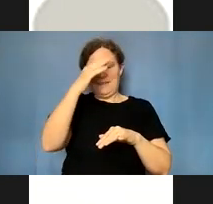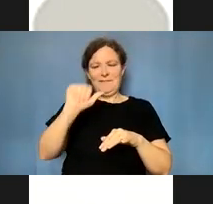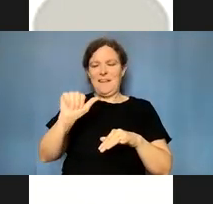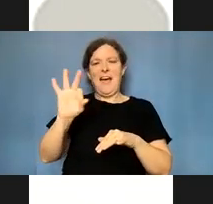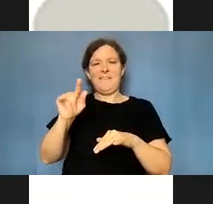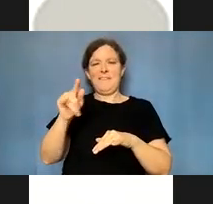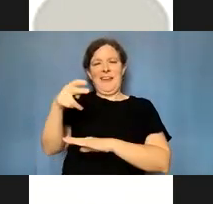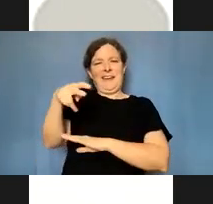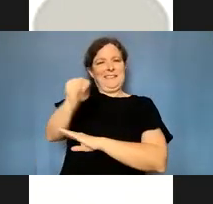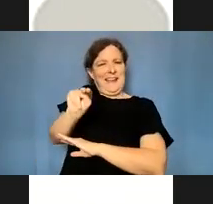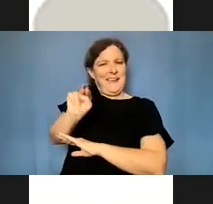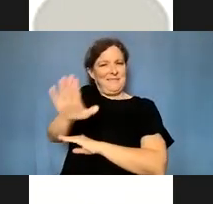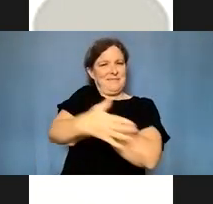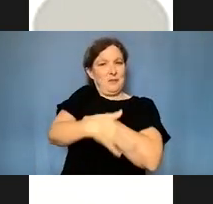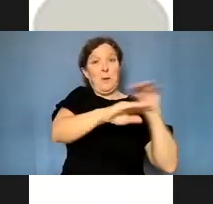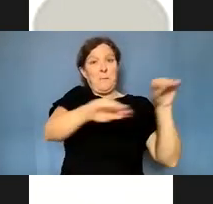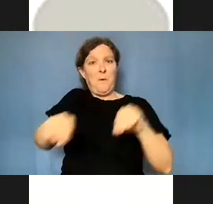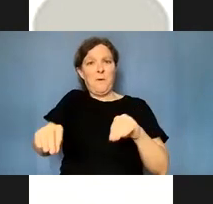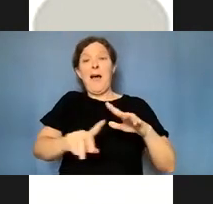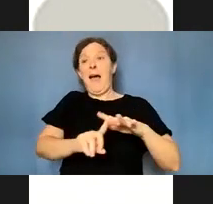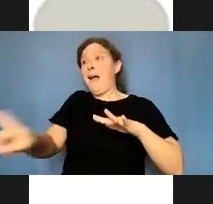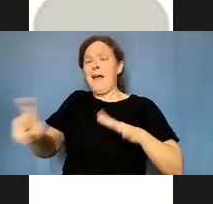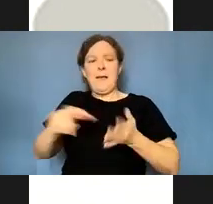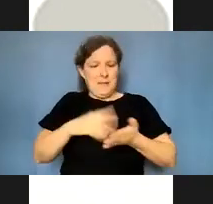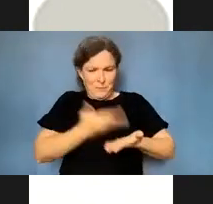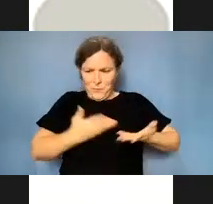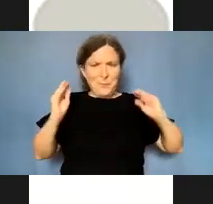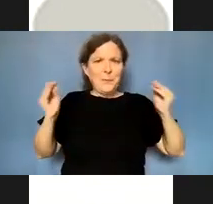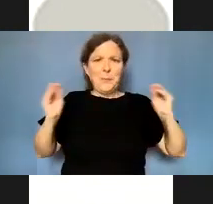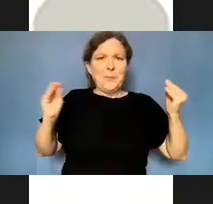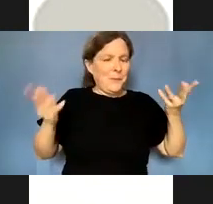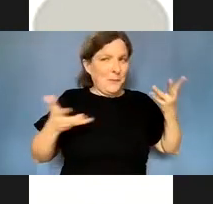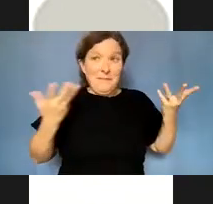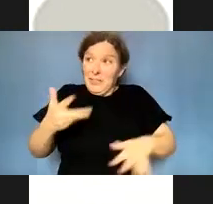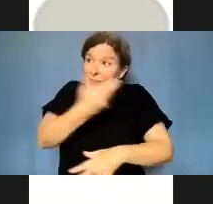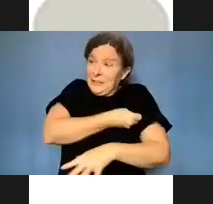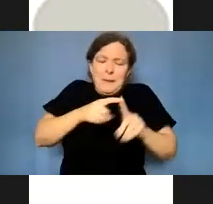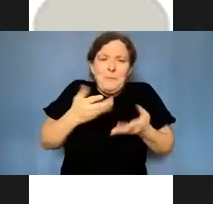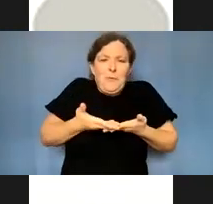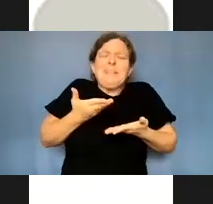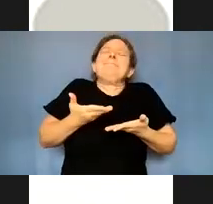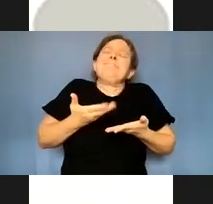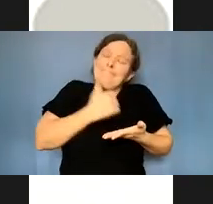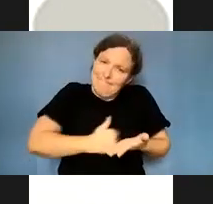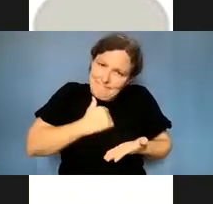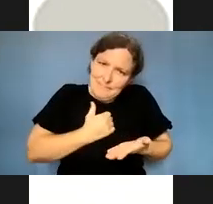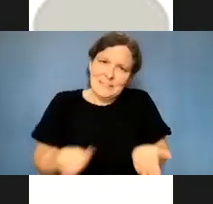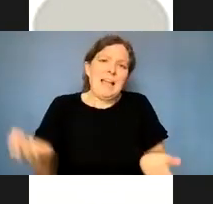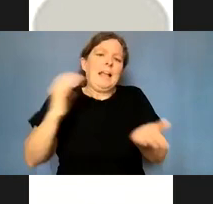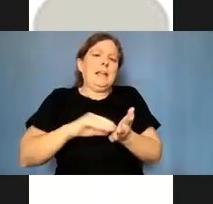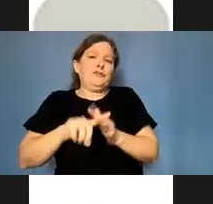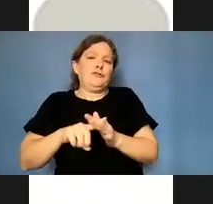not able to bring any proof with them. And unfortunately, in that circumstance, you will have to restart your series.